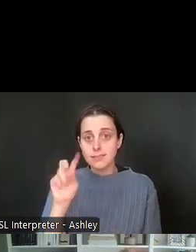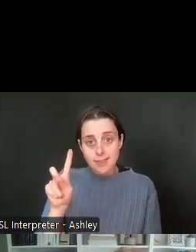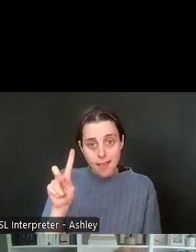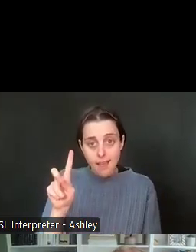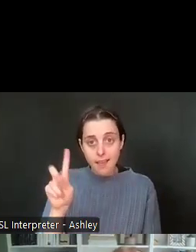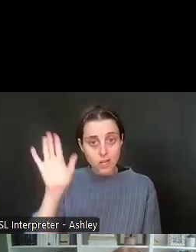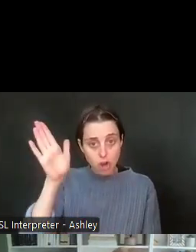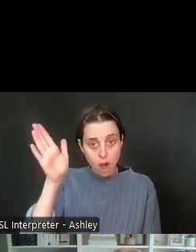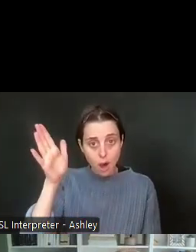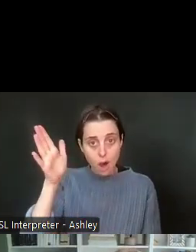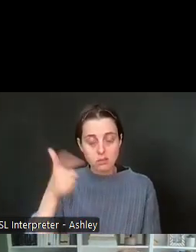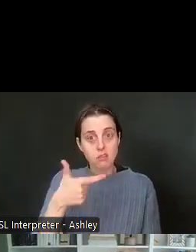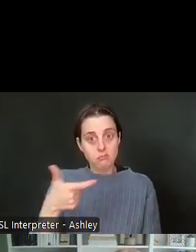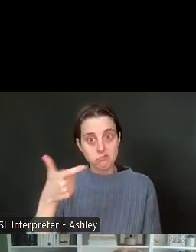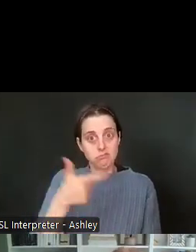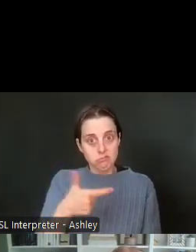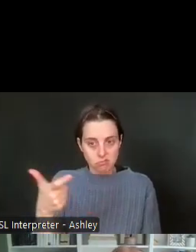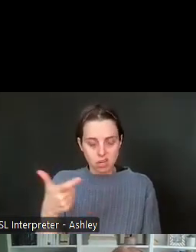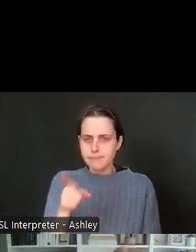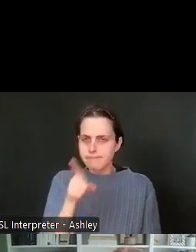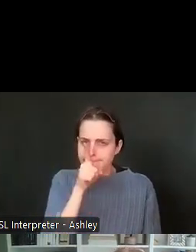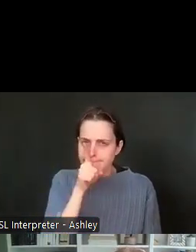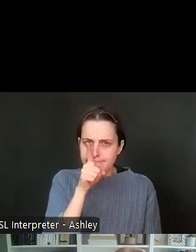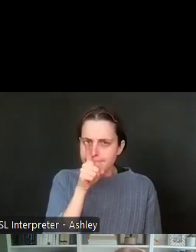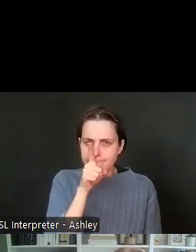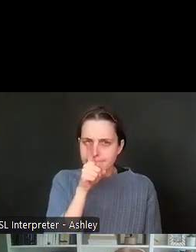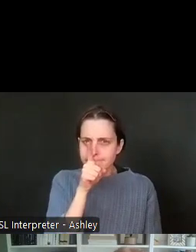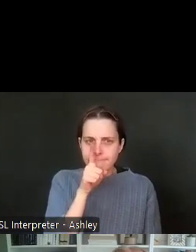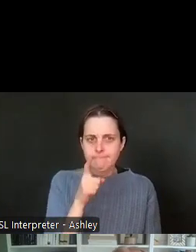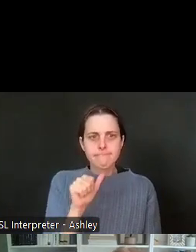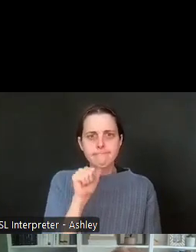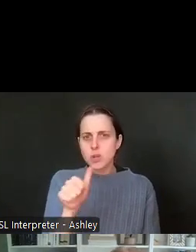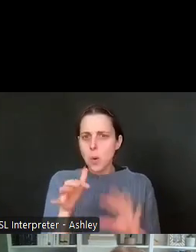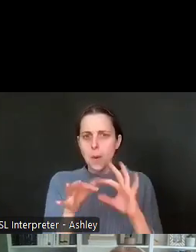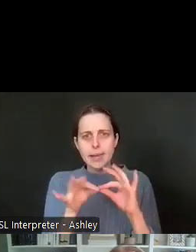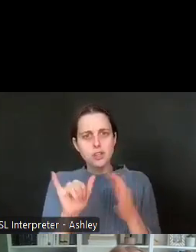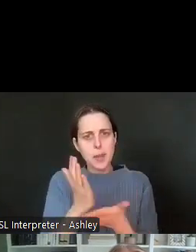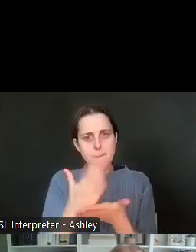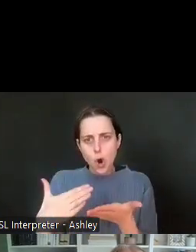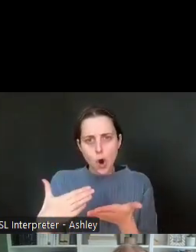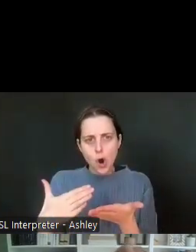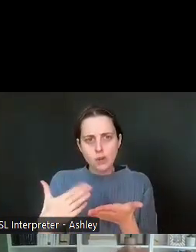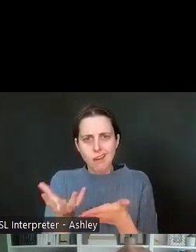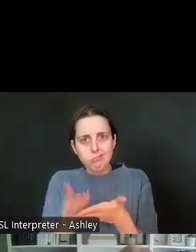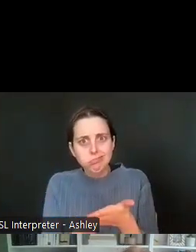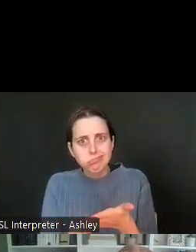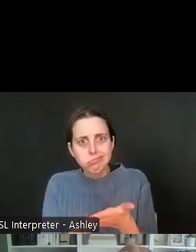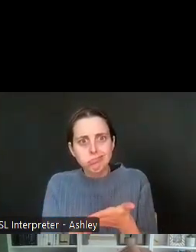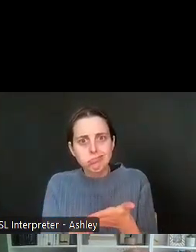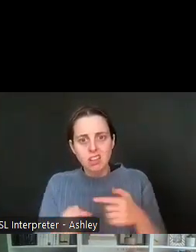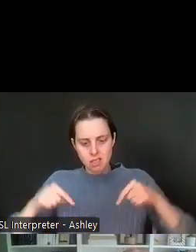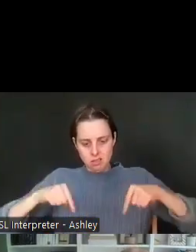watched dozens on work-life balance, gets wrong. What's missing is the part about in